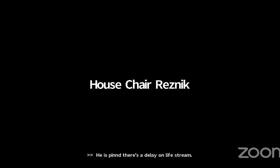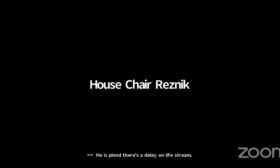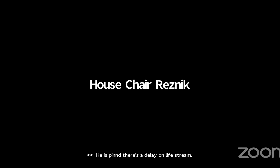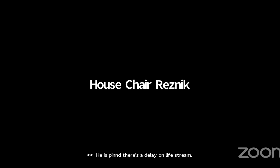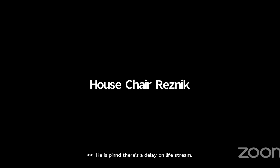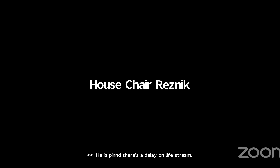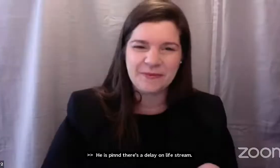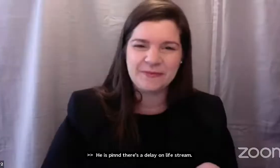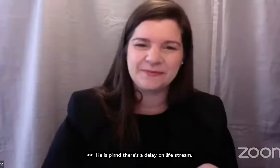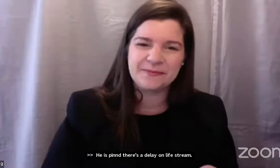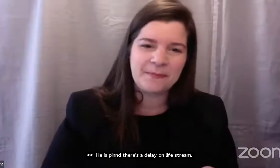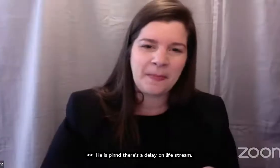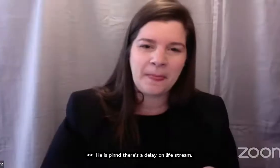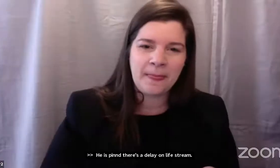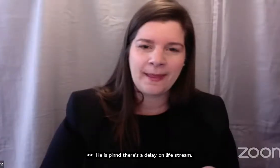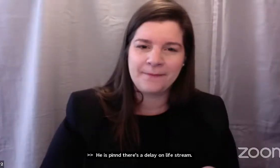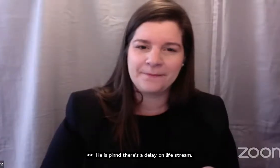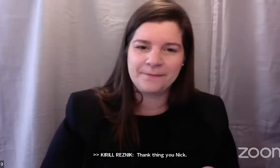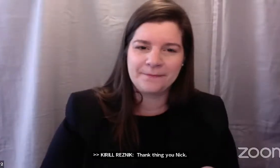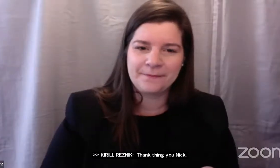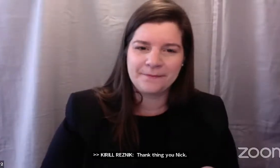Okay, thank you.